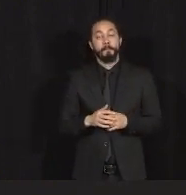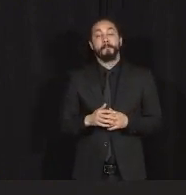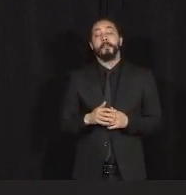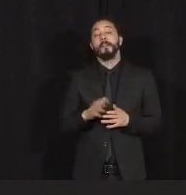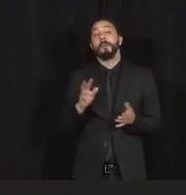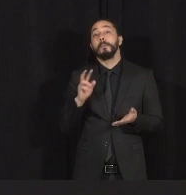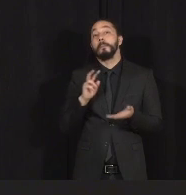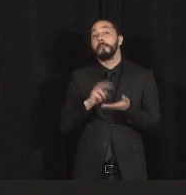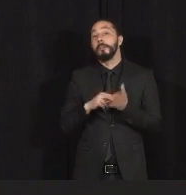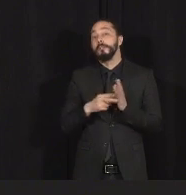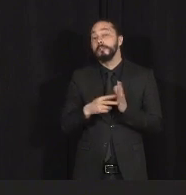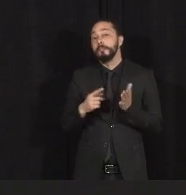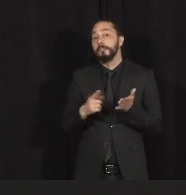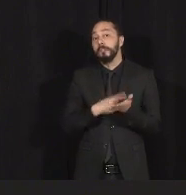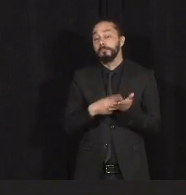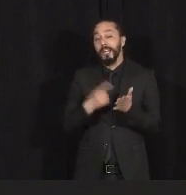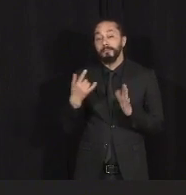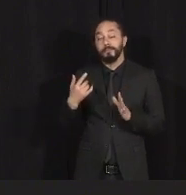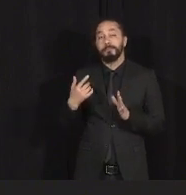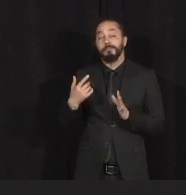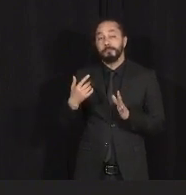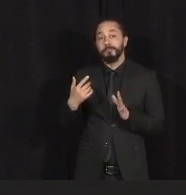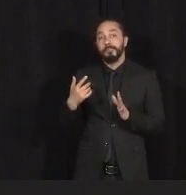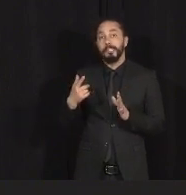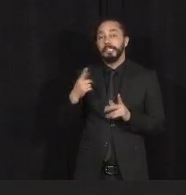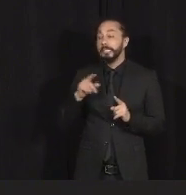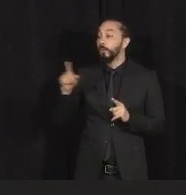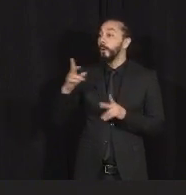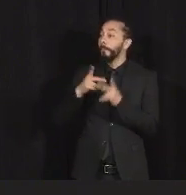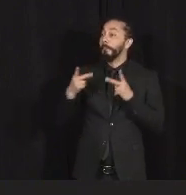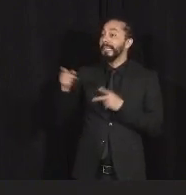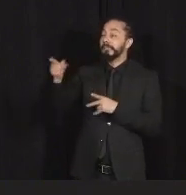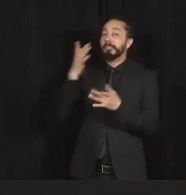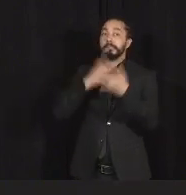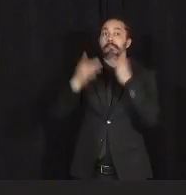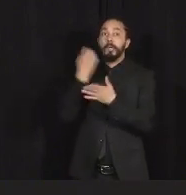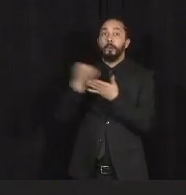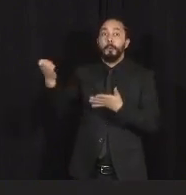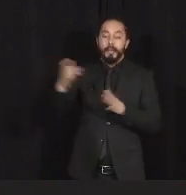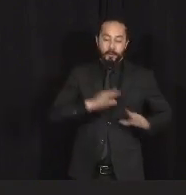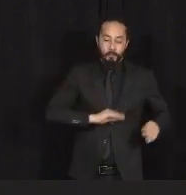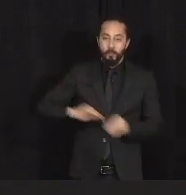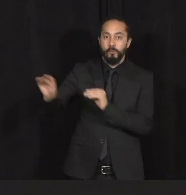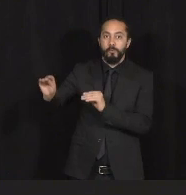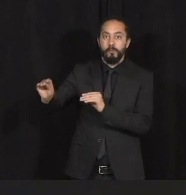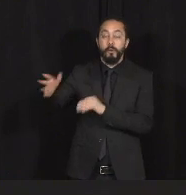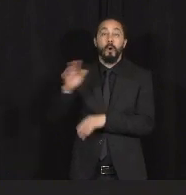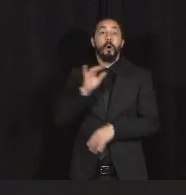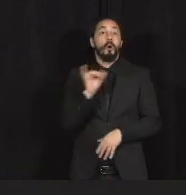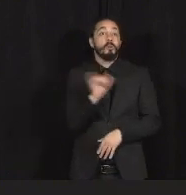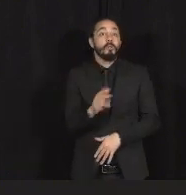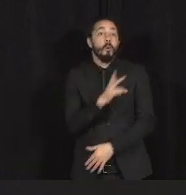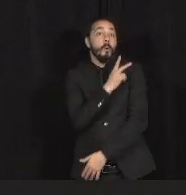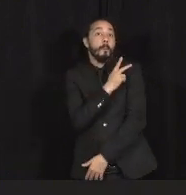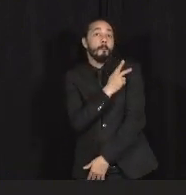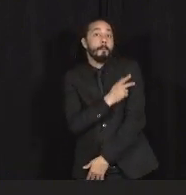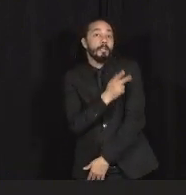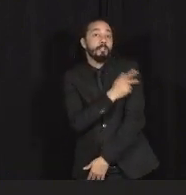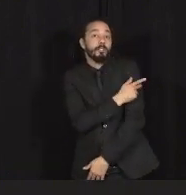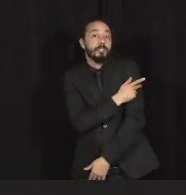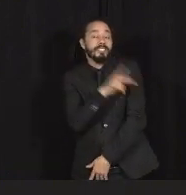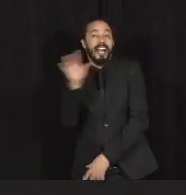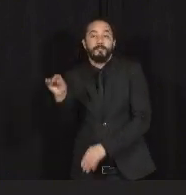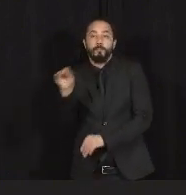to places that need more equipment. Occasionally, we also need to move patients from one place to another to make sure that we've got the